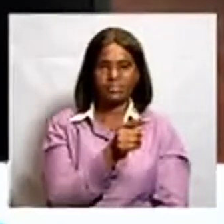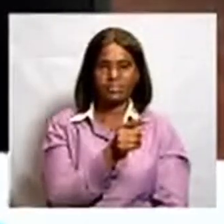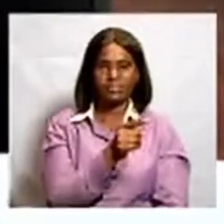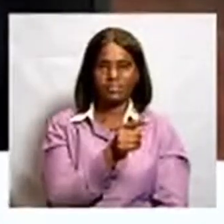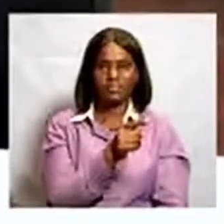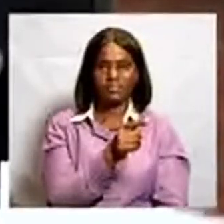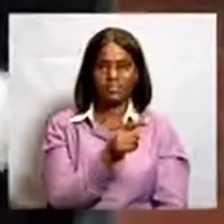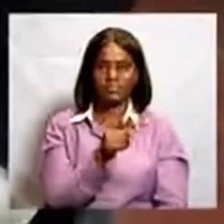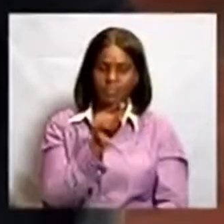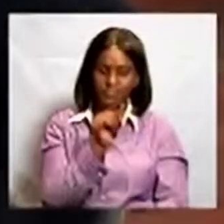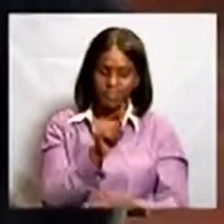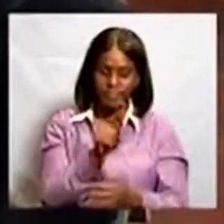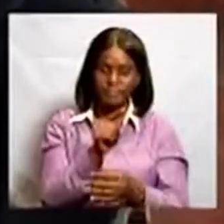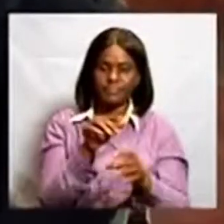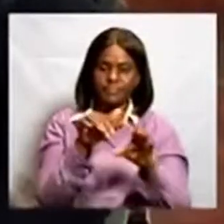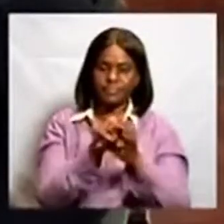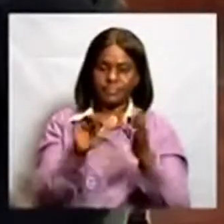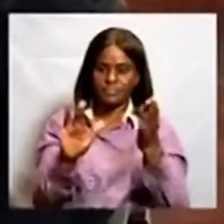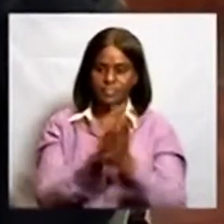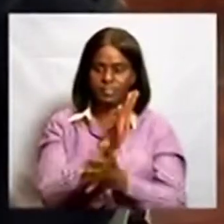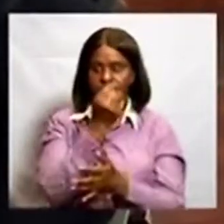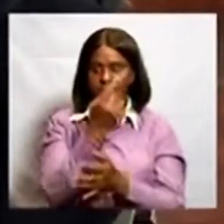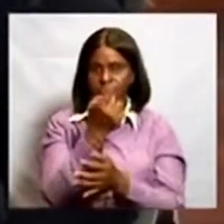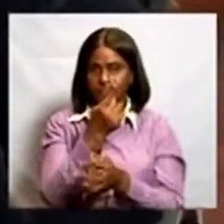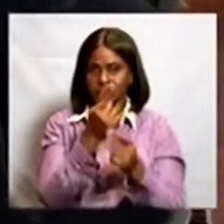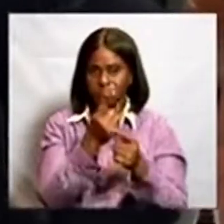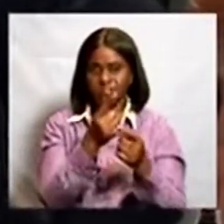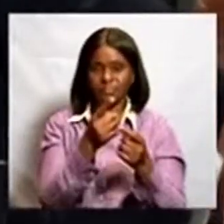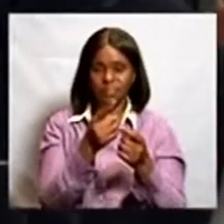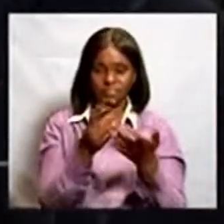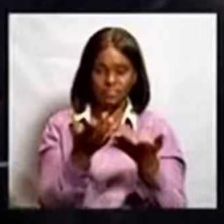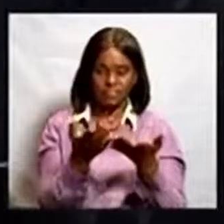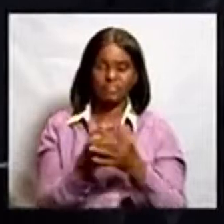the provision that was referred to on page 11